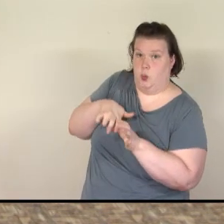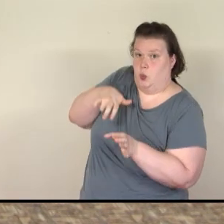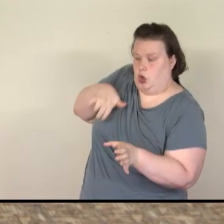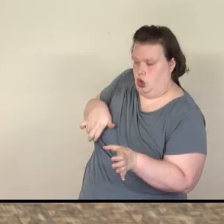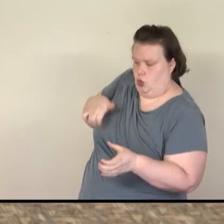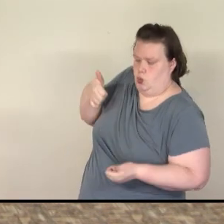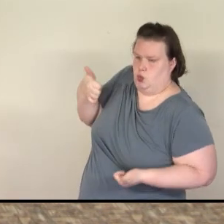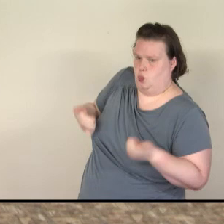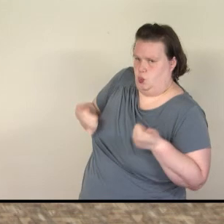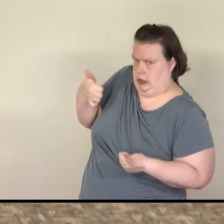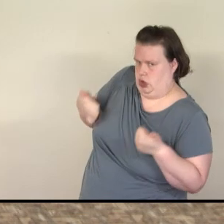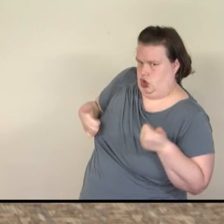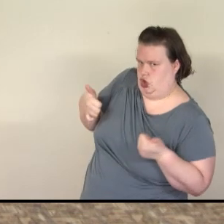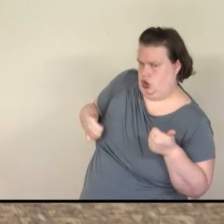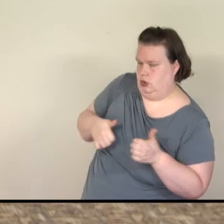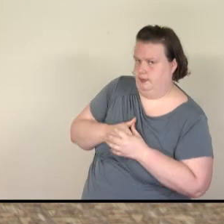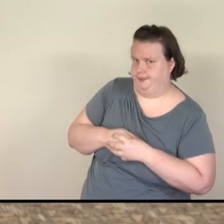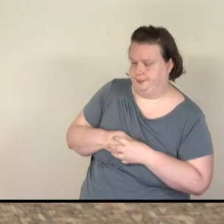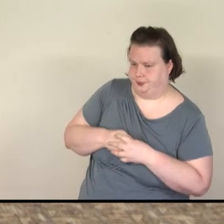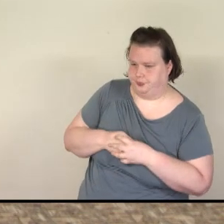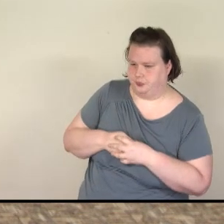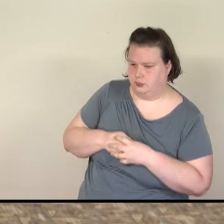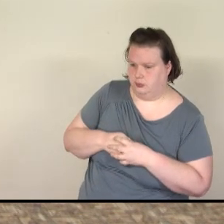from this particular agenda item?